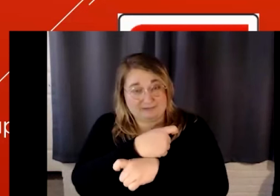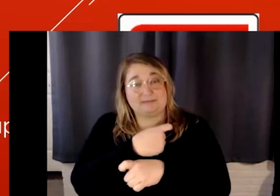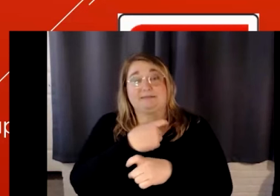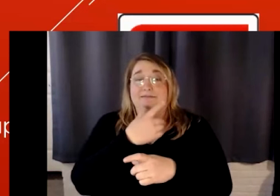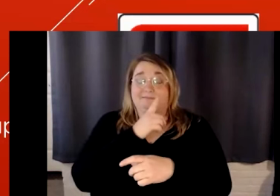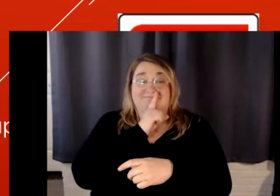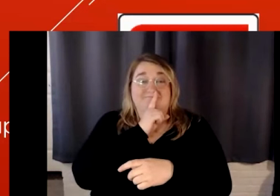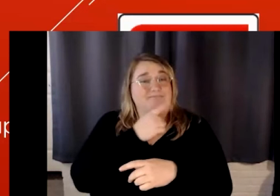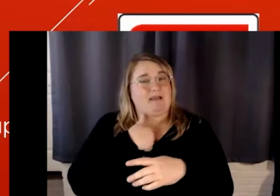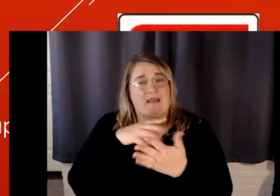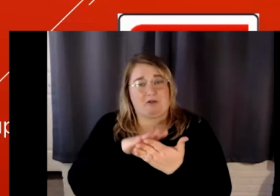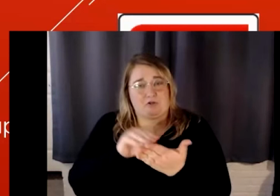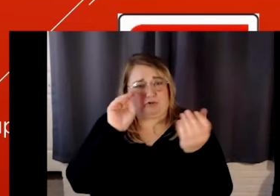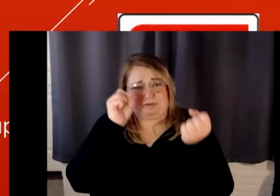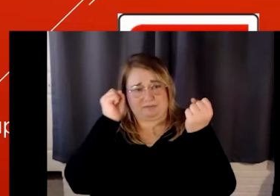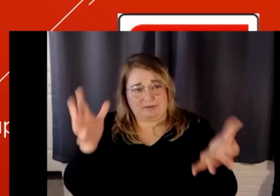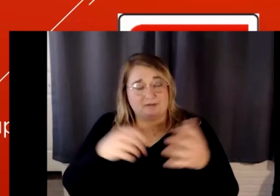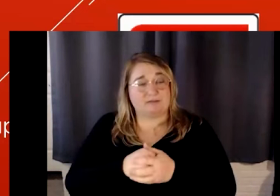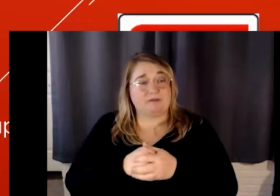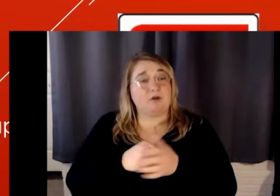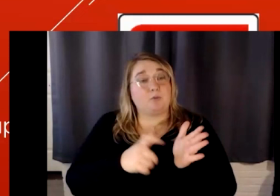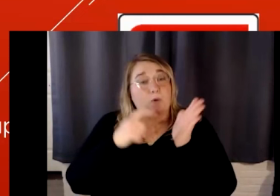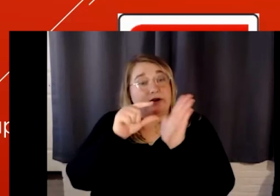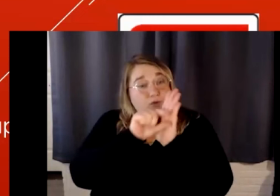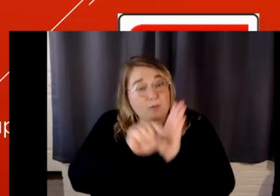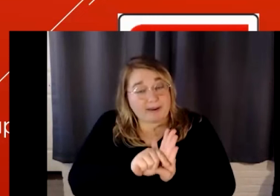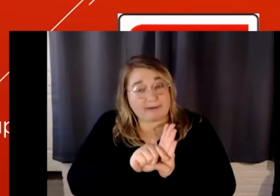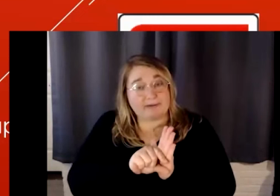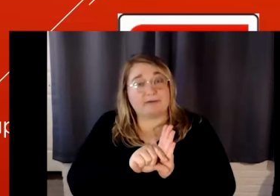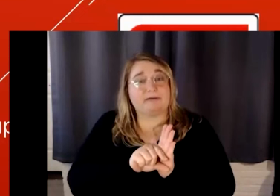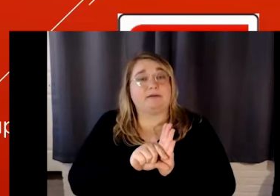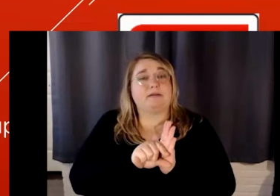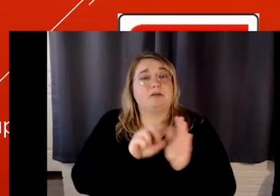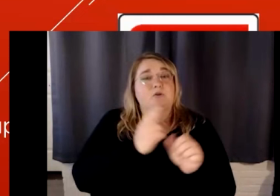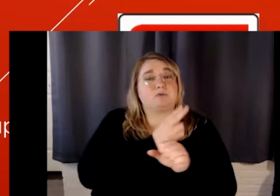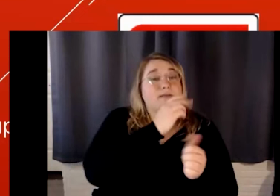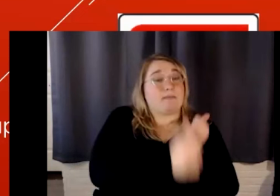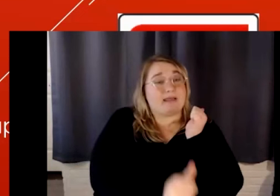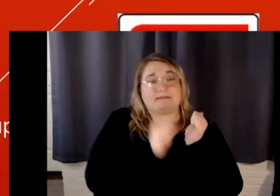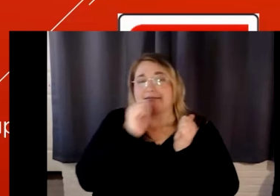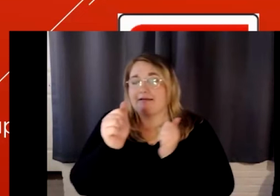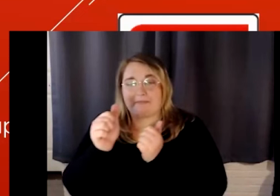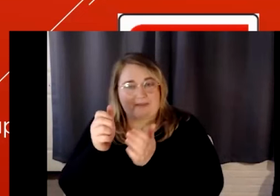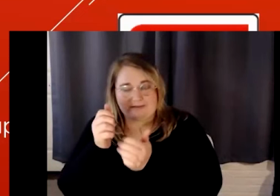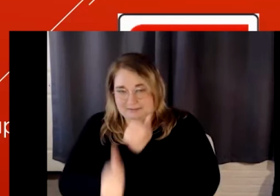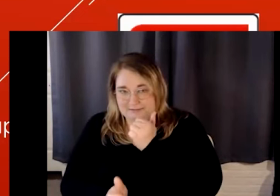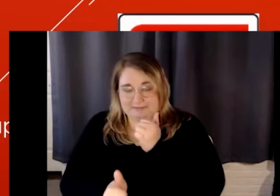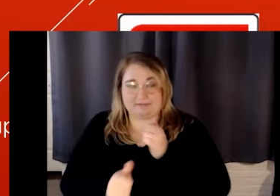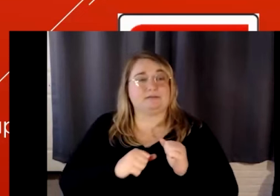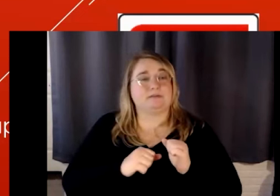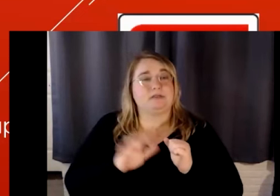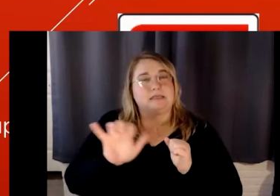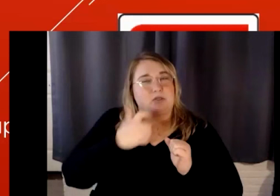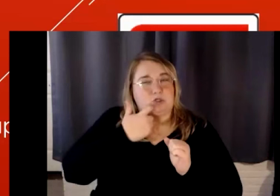Requires grading, being an instructor using a pass, no pass rubric like you just saw. Objective-based, timed examinations or